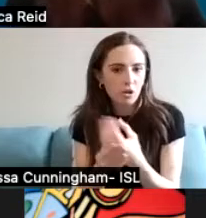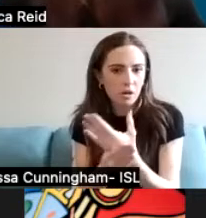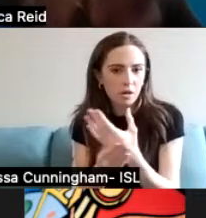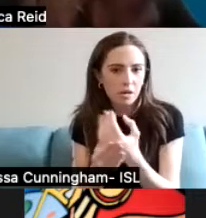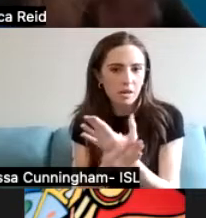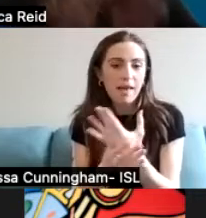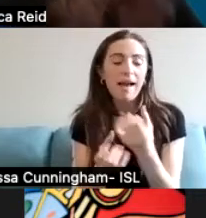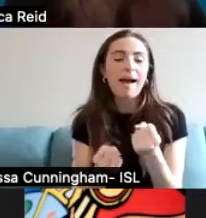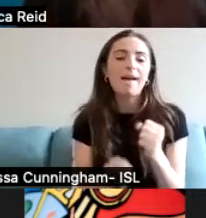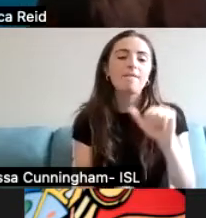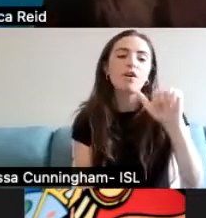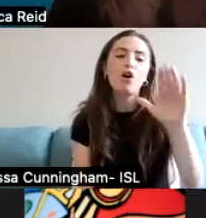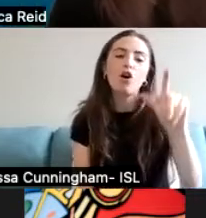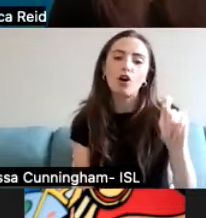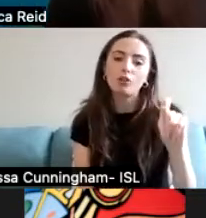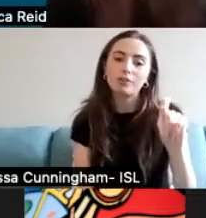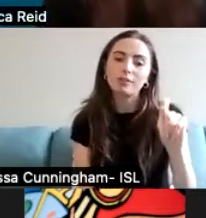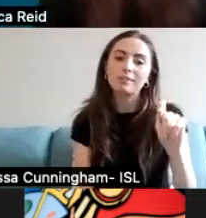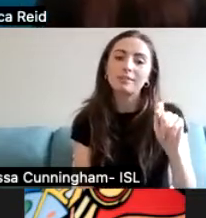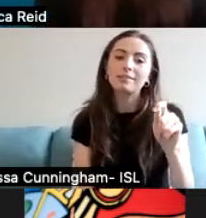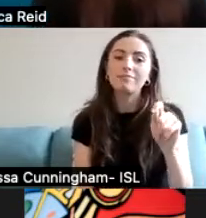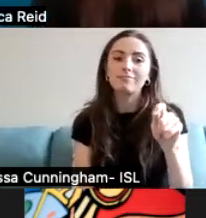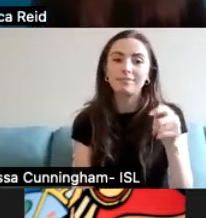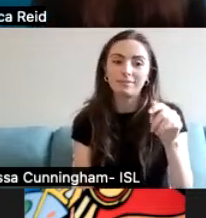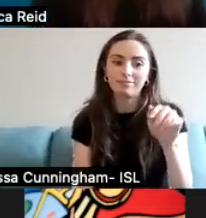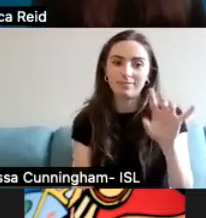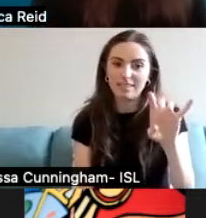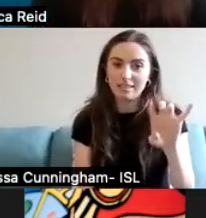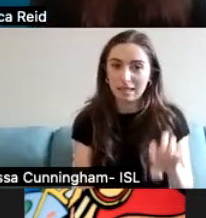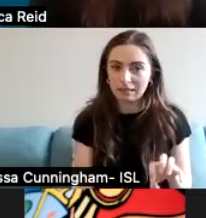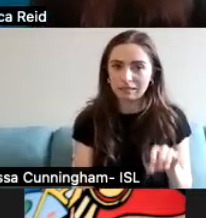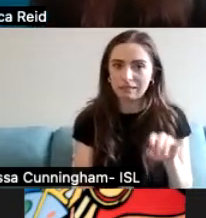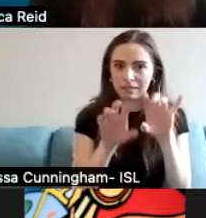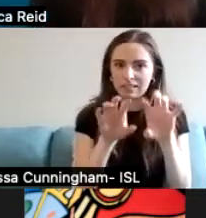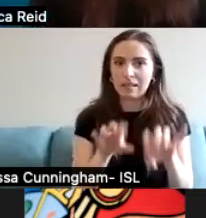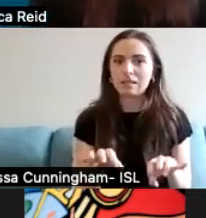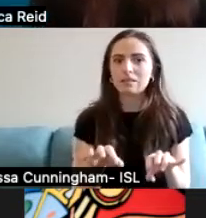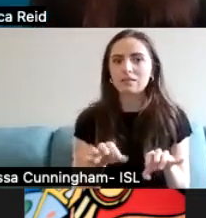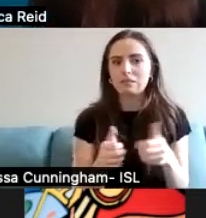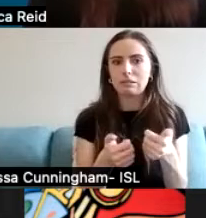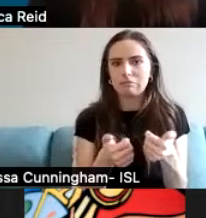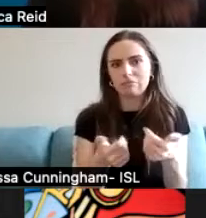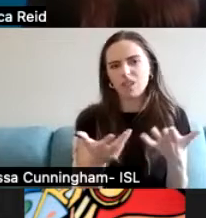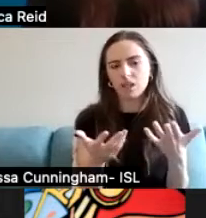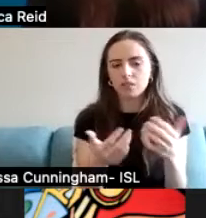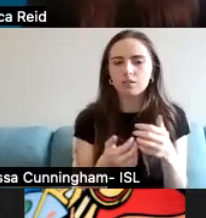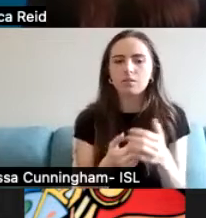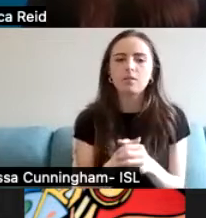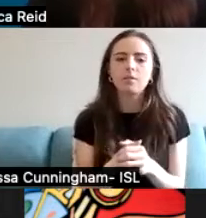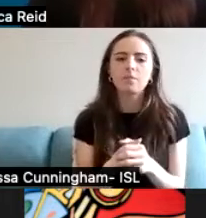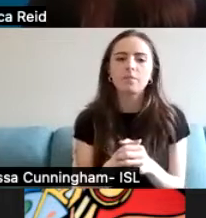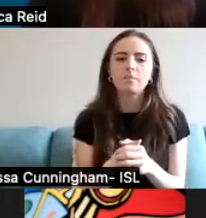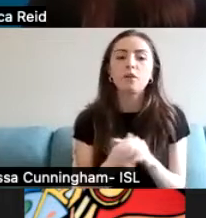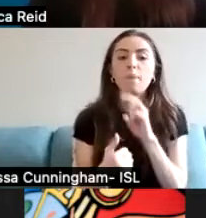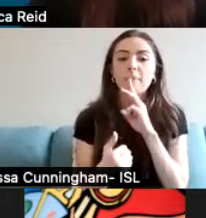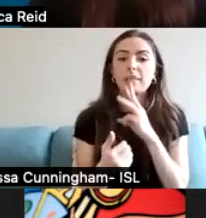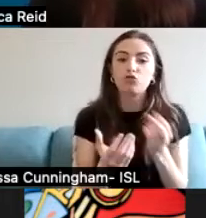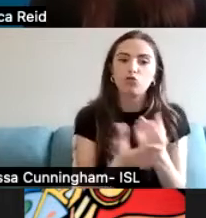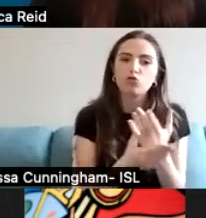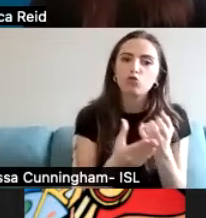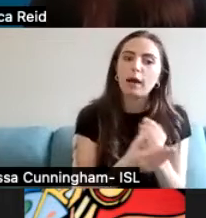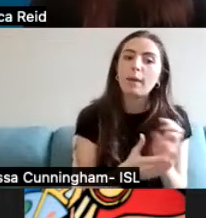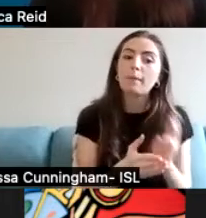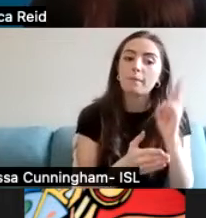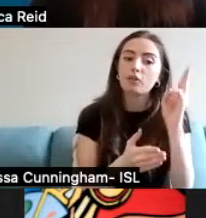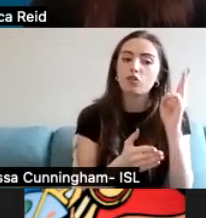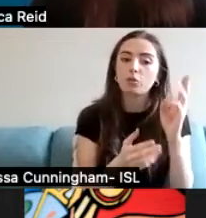that a screen reader can use. It's text that a screen reader can use to describe an image that it doesn't understand. So for